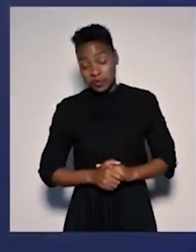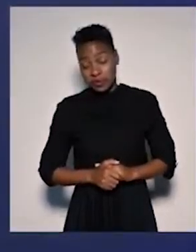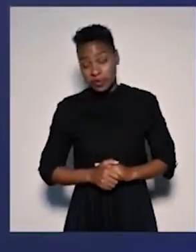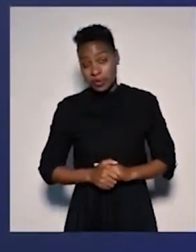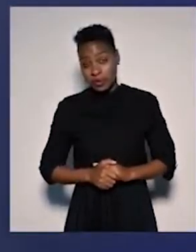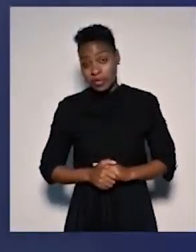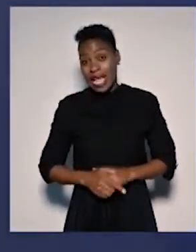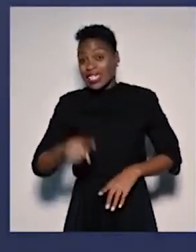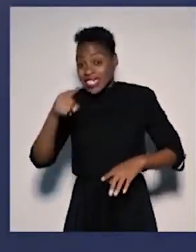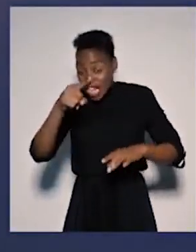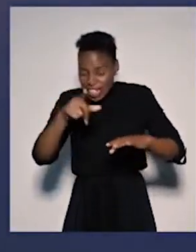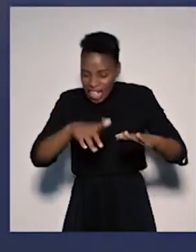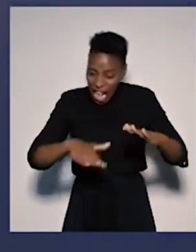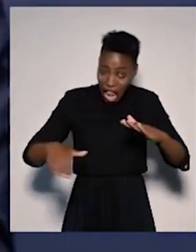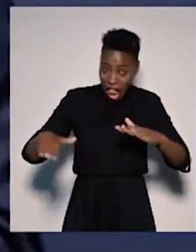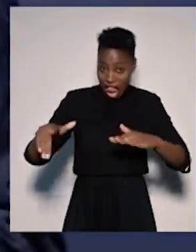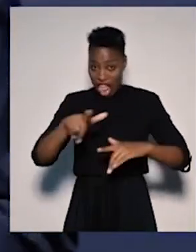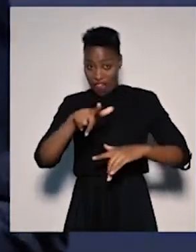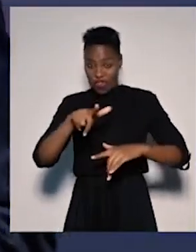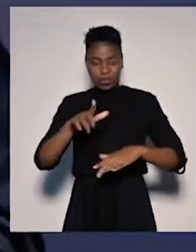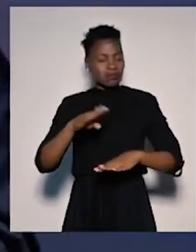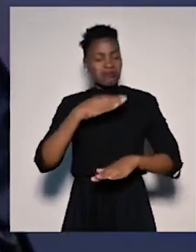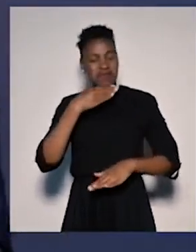it's at that stage, it doesn't mean anything.